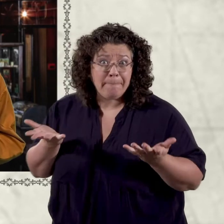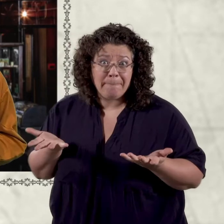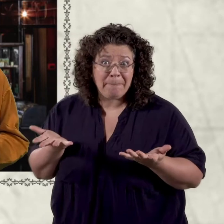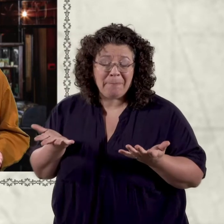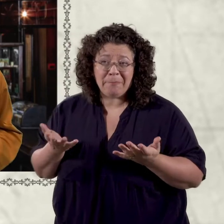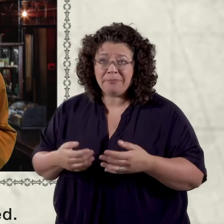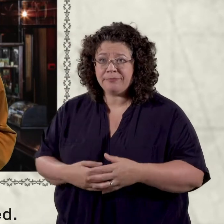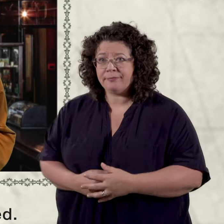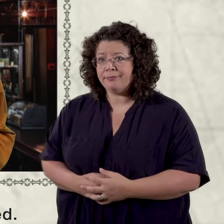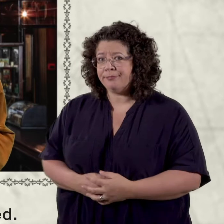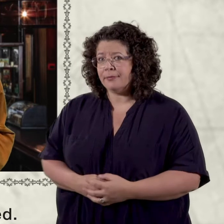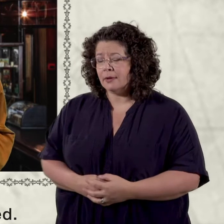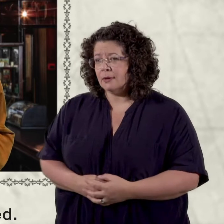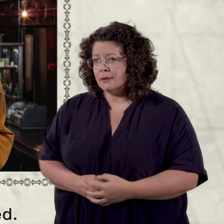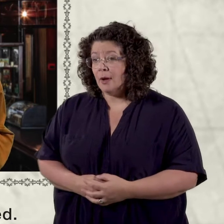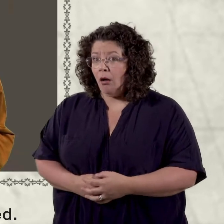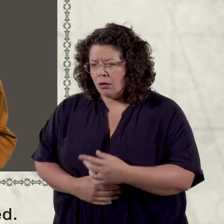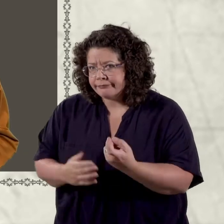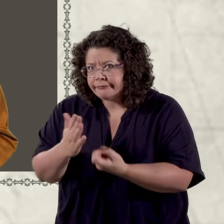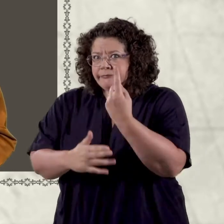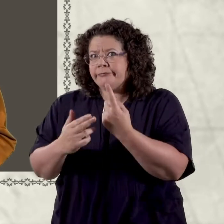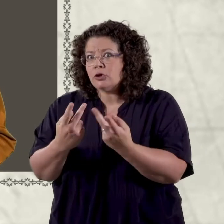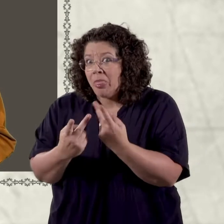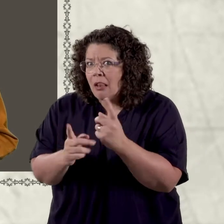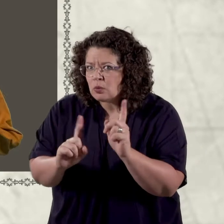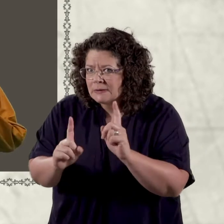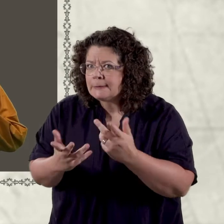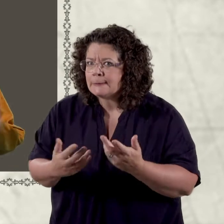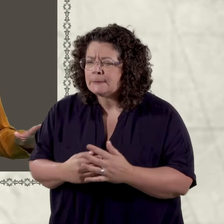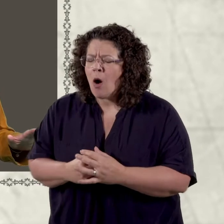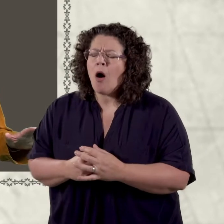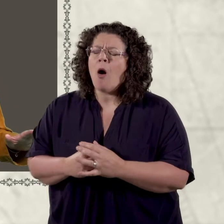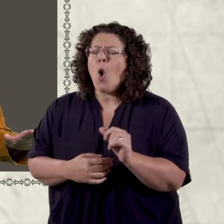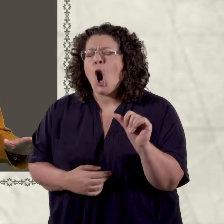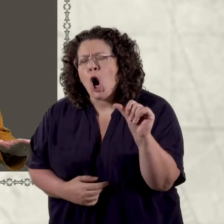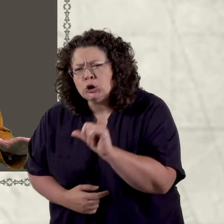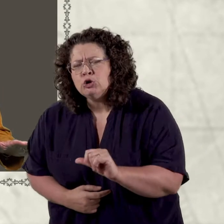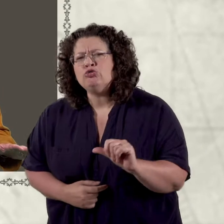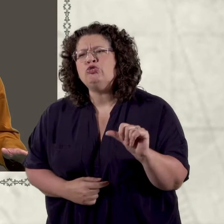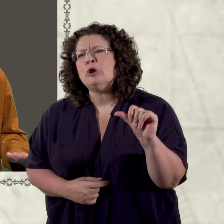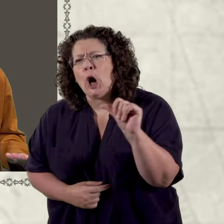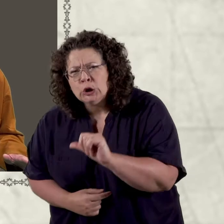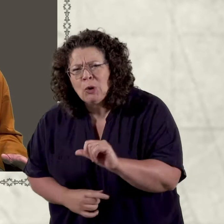no. And there's another thing that happened. Oh, there was hundreds